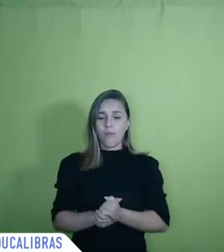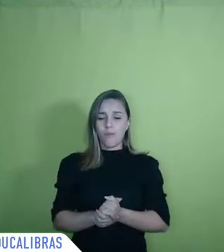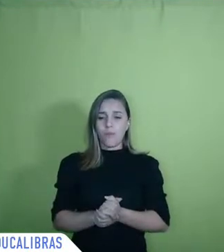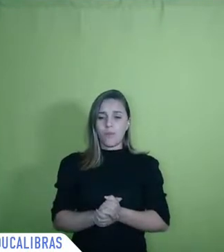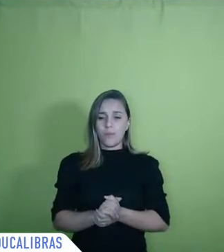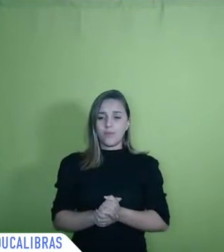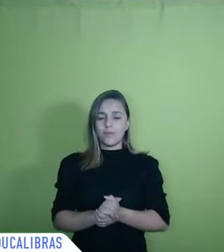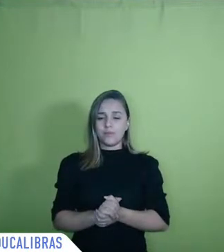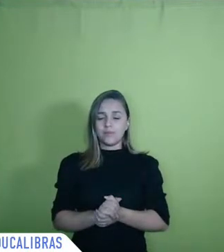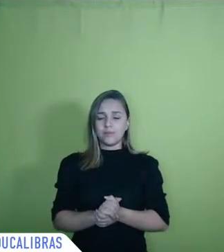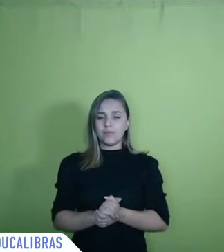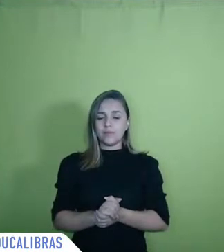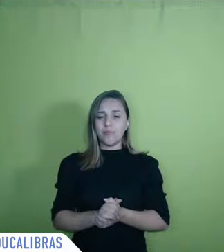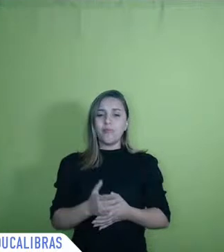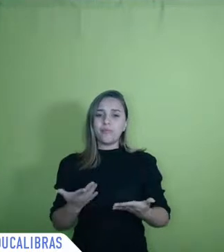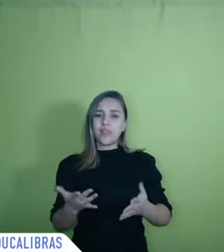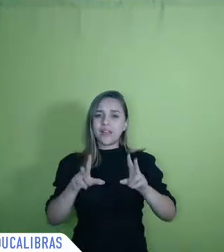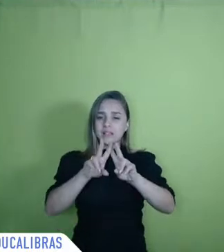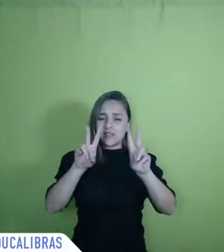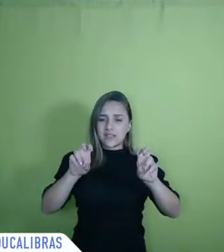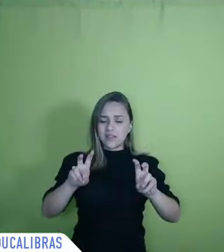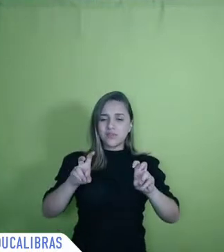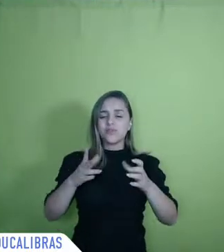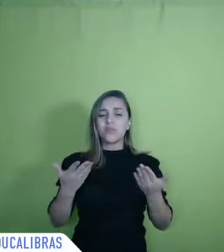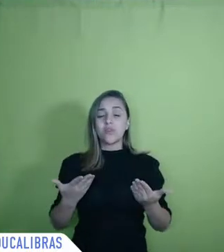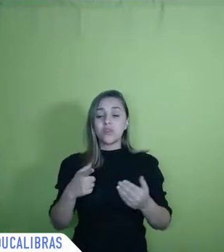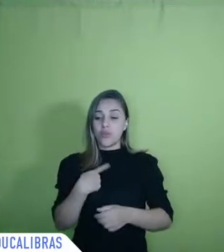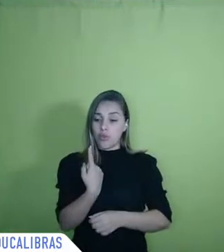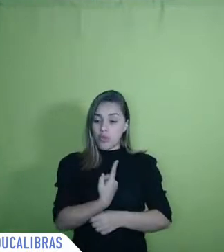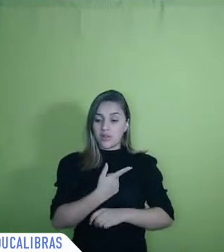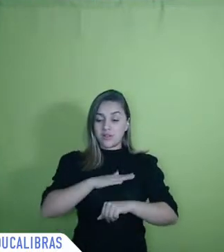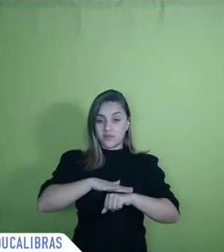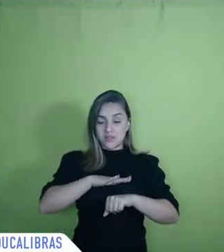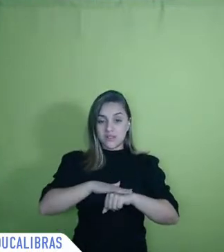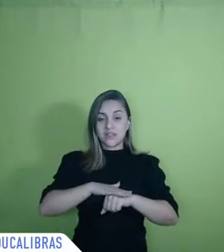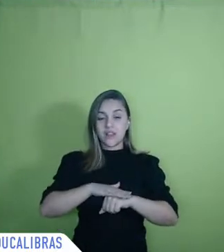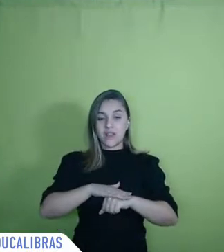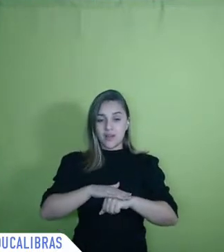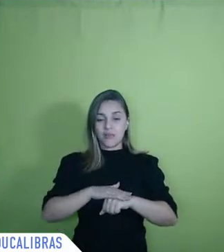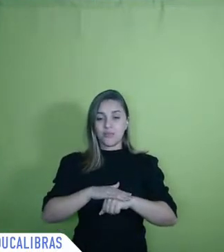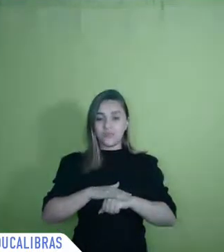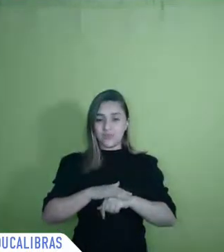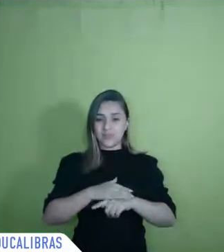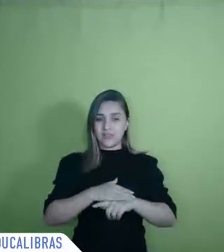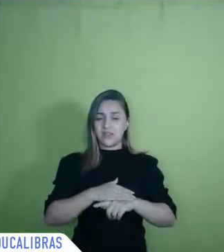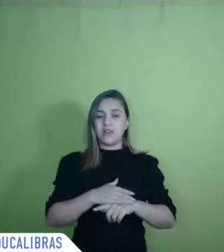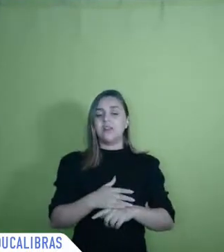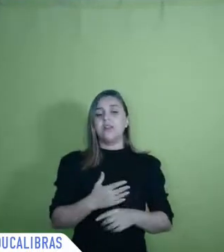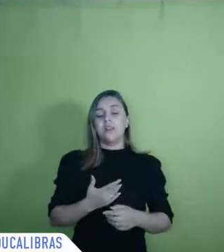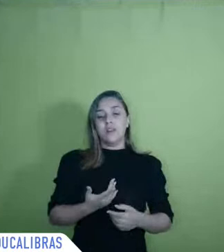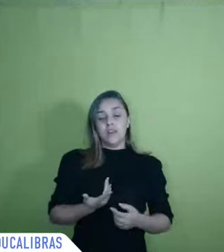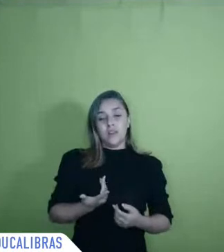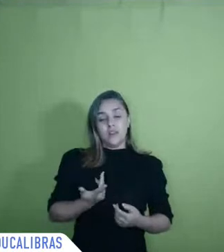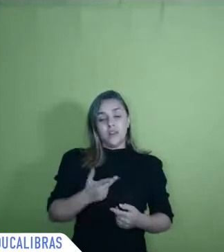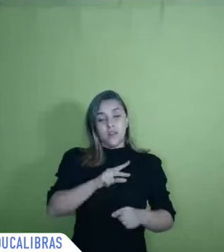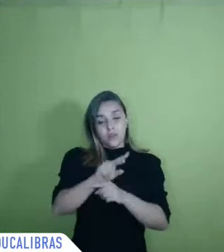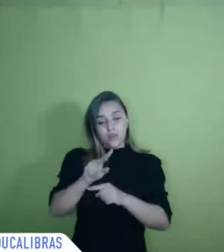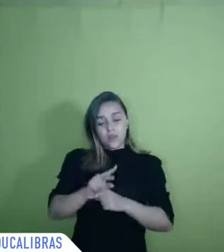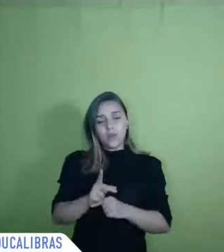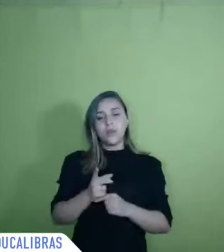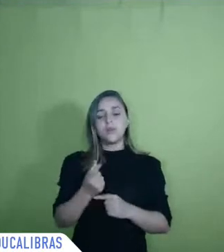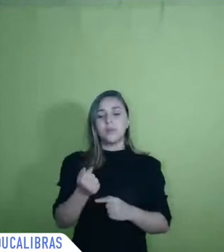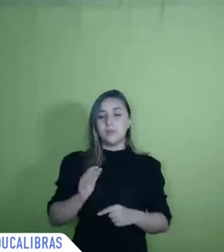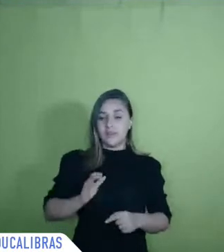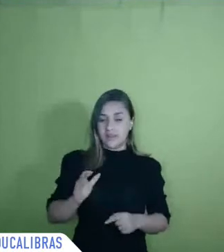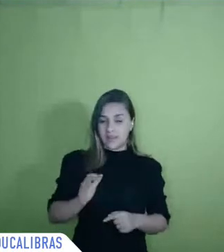one answer, but this is one possible answer, and I believe this is essential. And this is